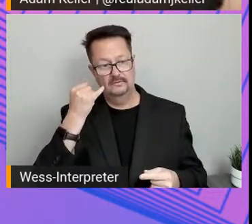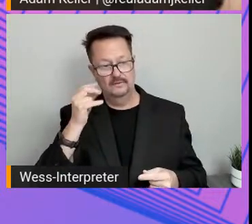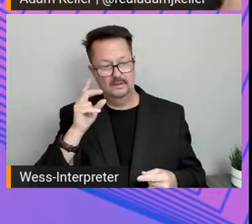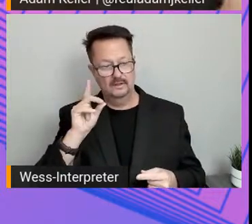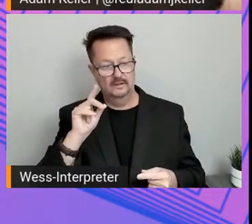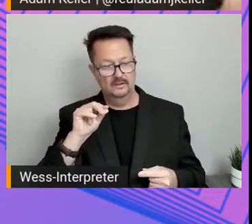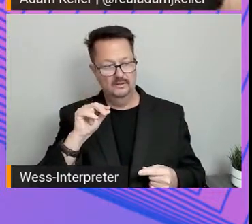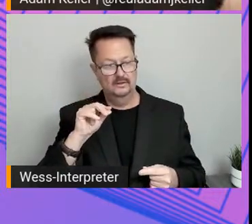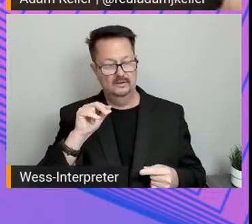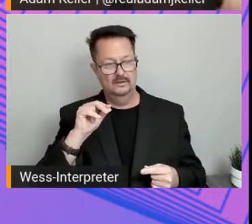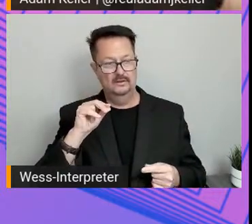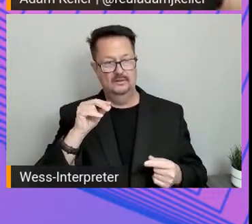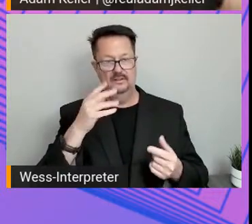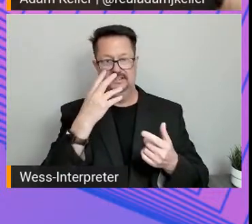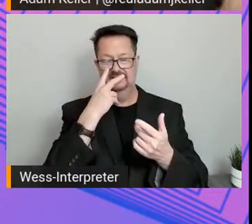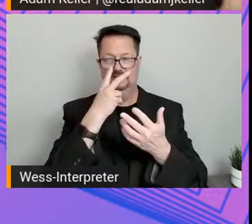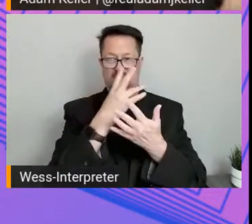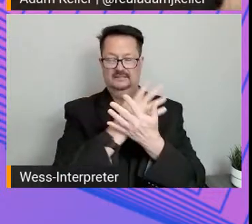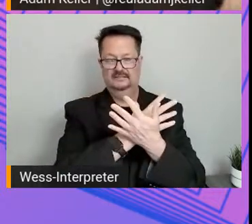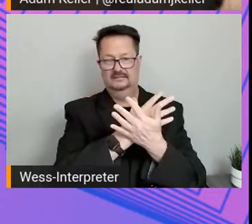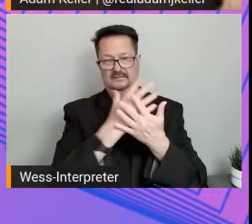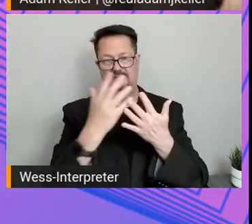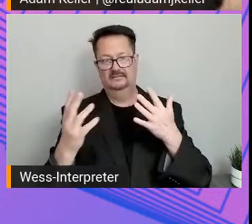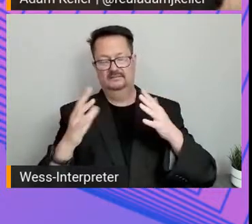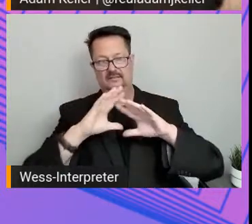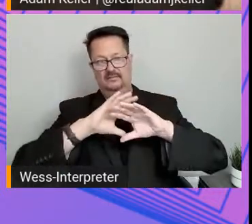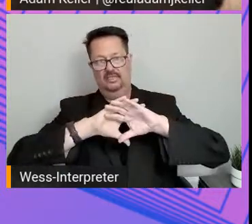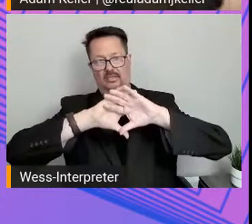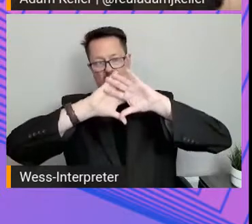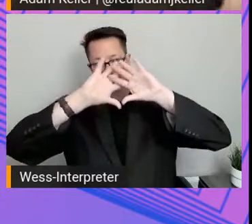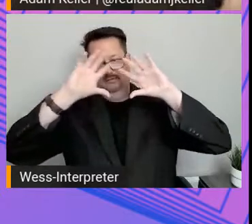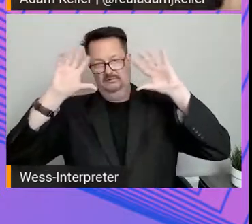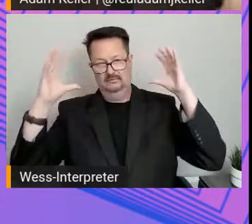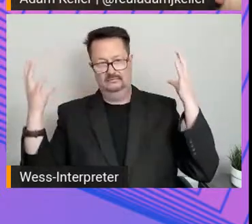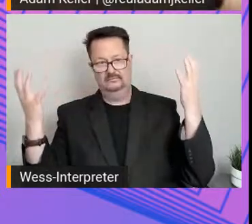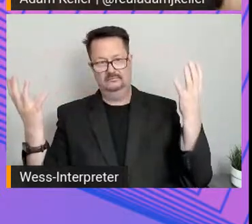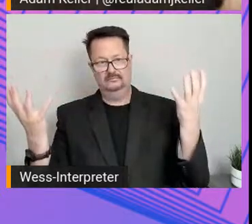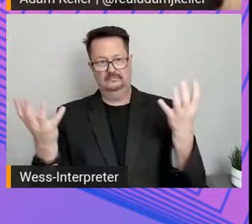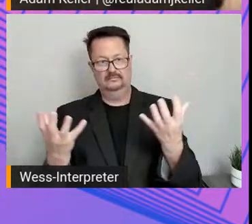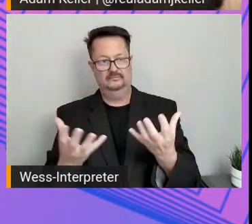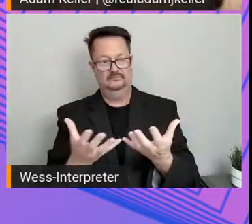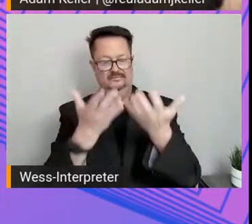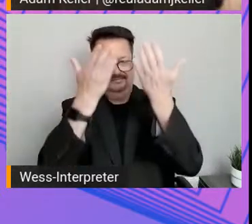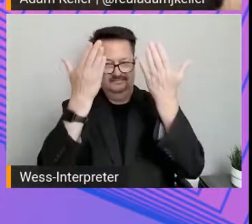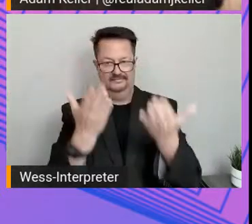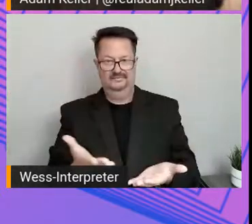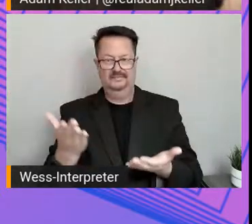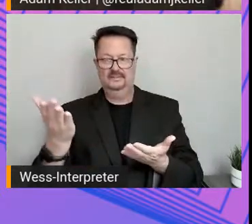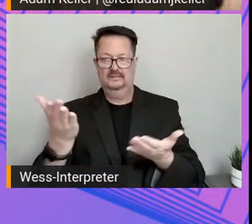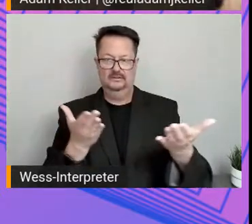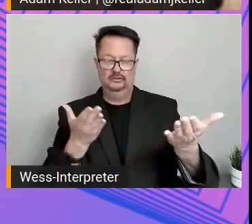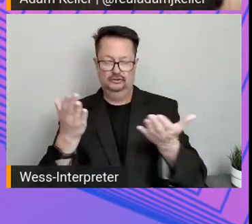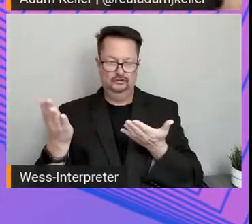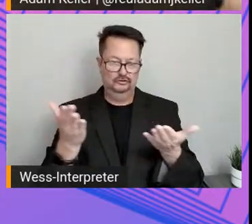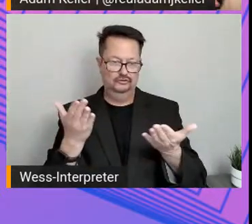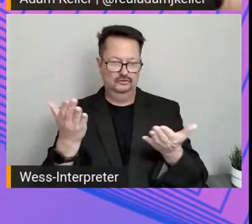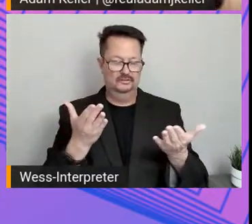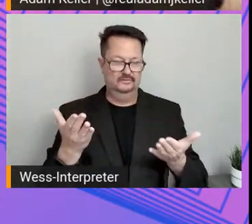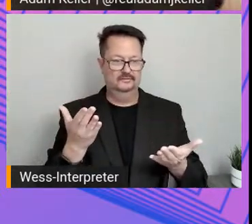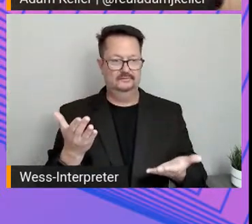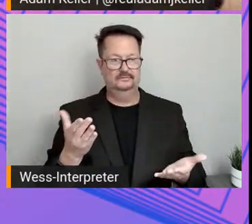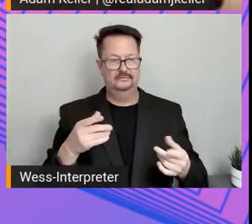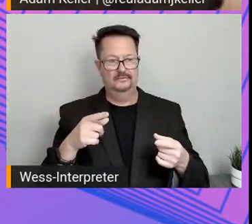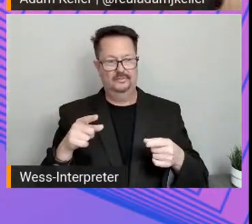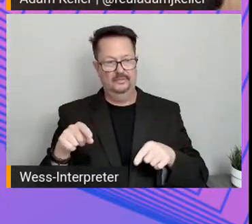me across my environments, here are the service discovery endpoints. Here are the